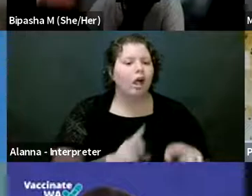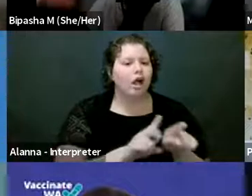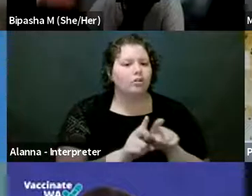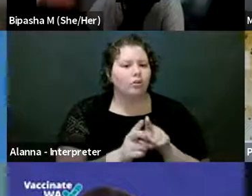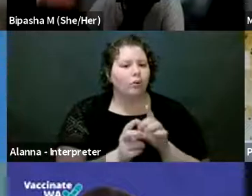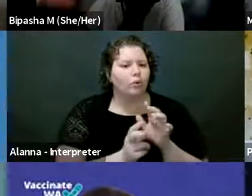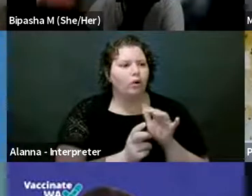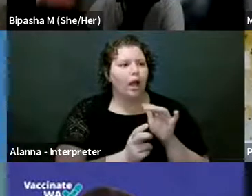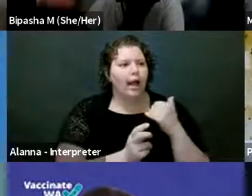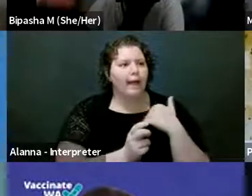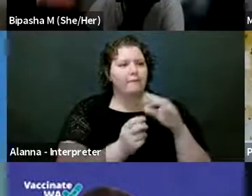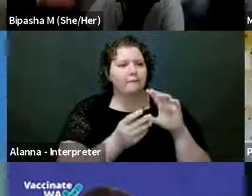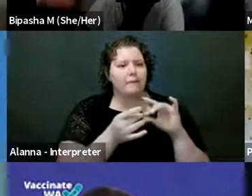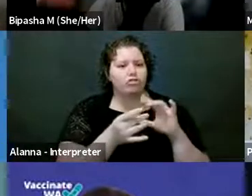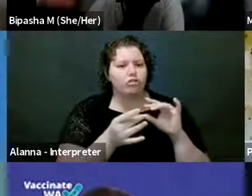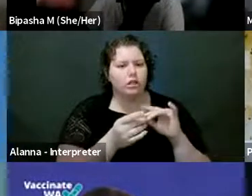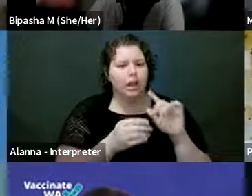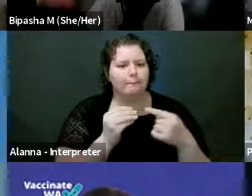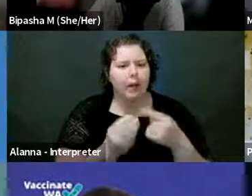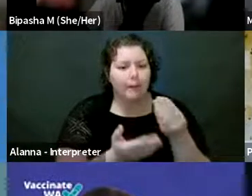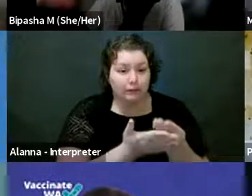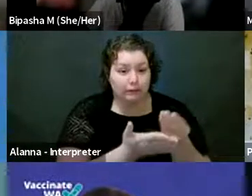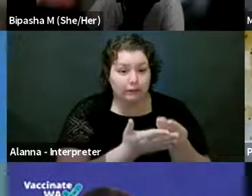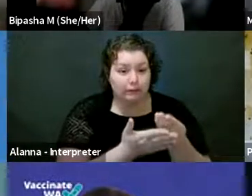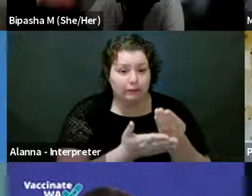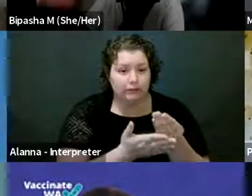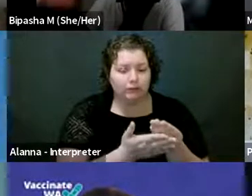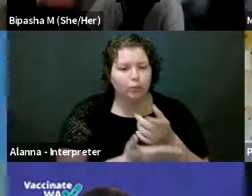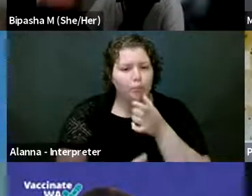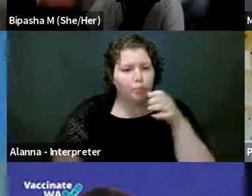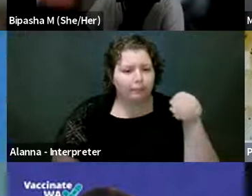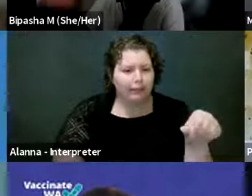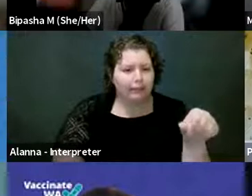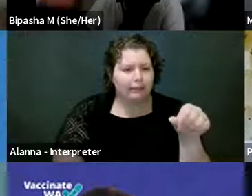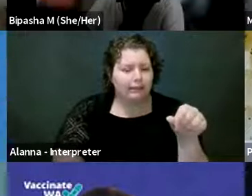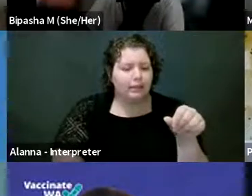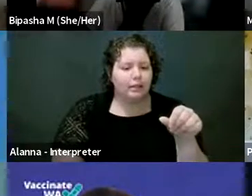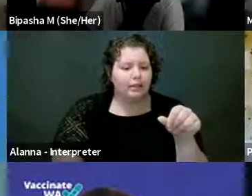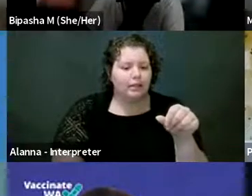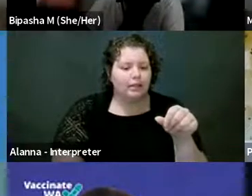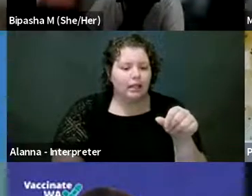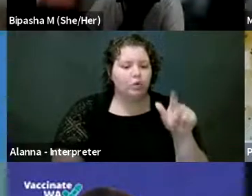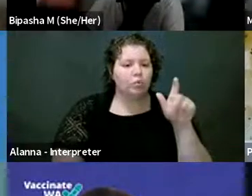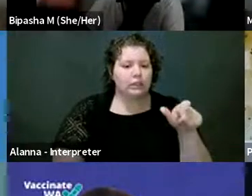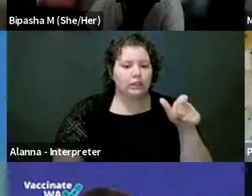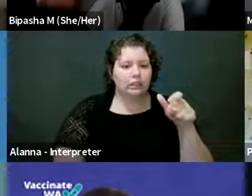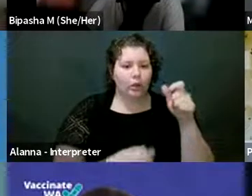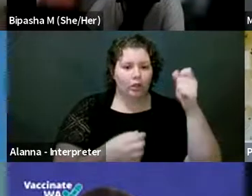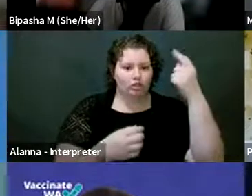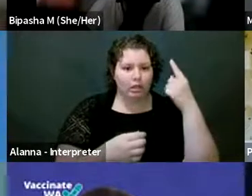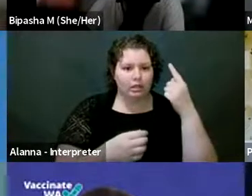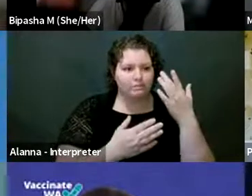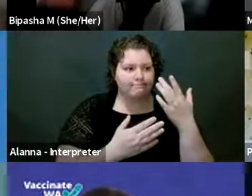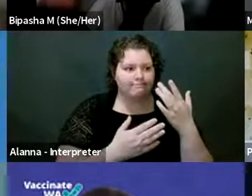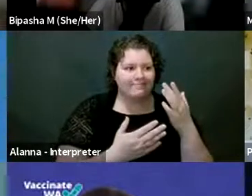about on the financing, it talked about we need to also acknowledge that sometimes